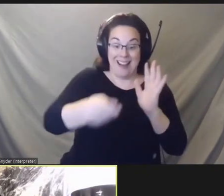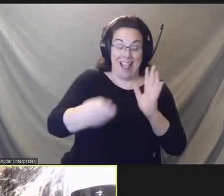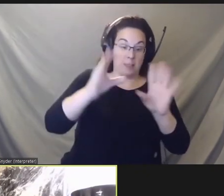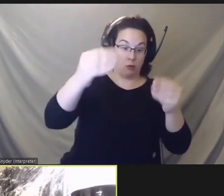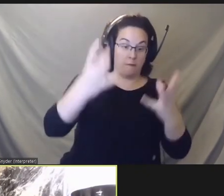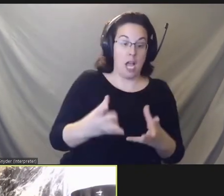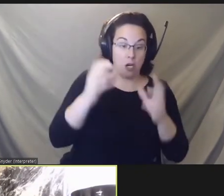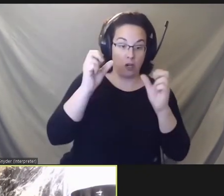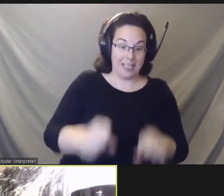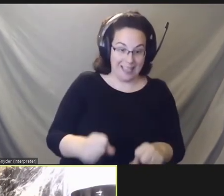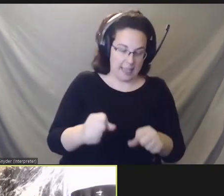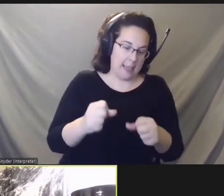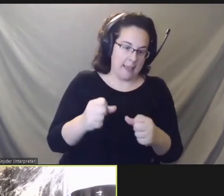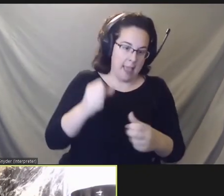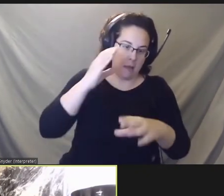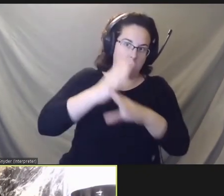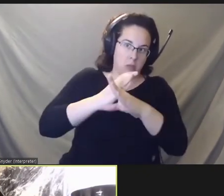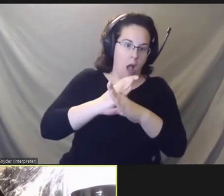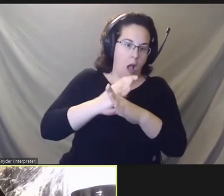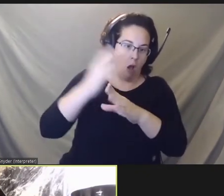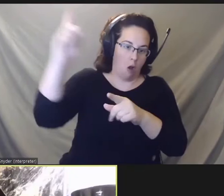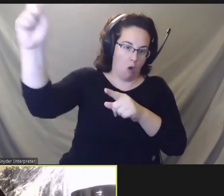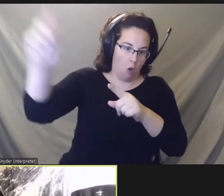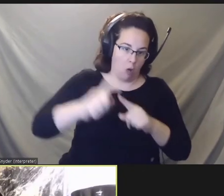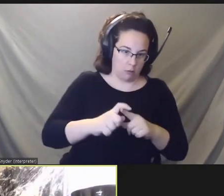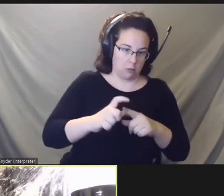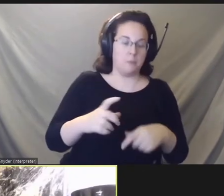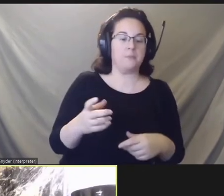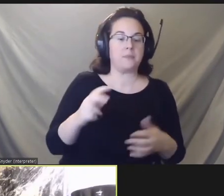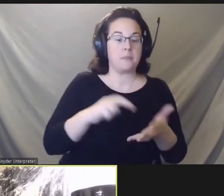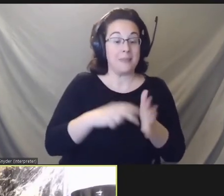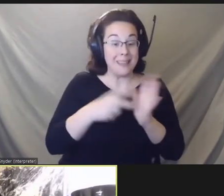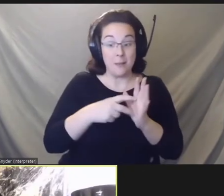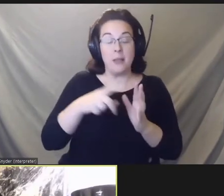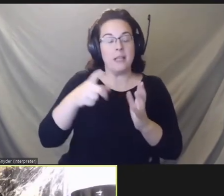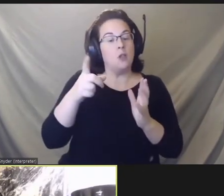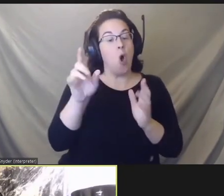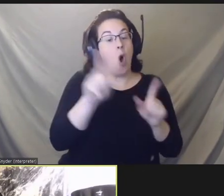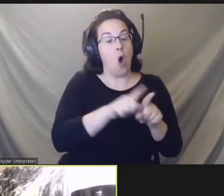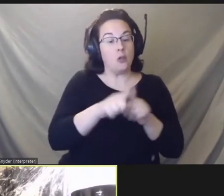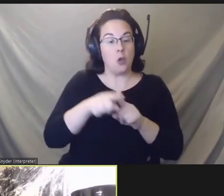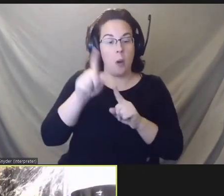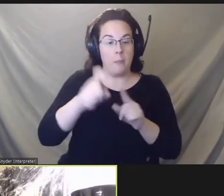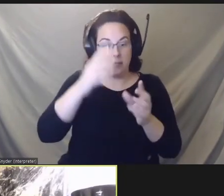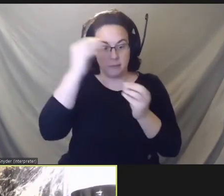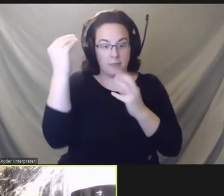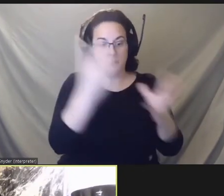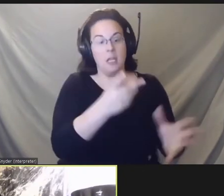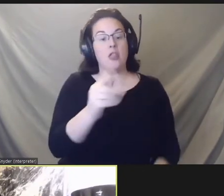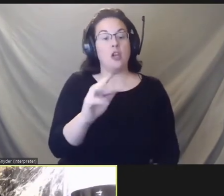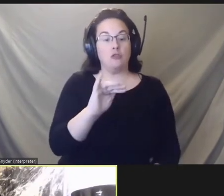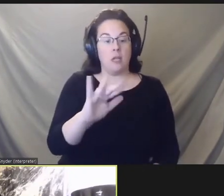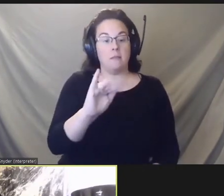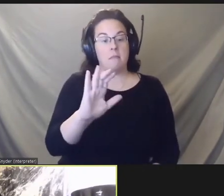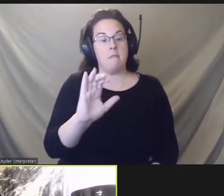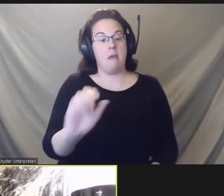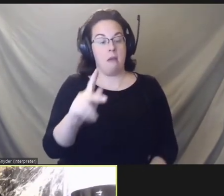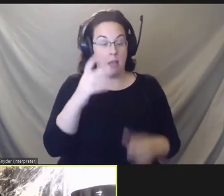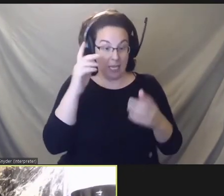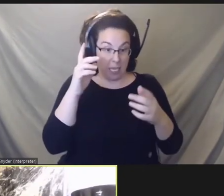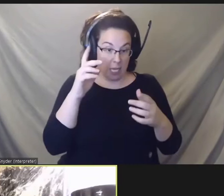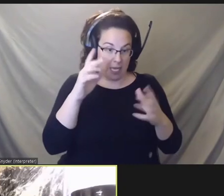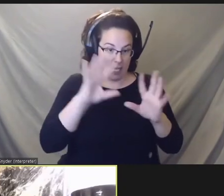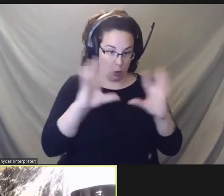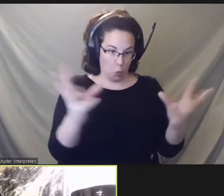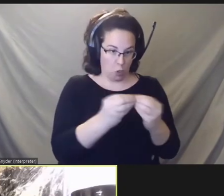provider. The order also directs the bad actor provider to notify both the Traceback Consortium and the Commission of the steps they have